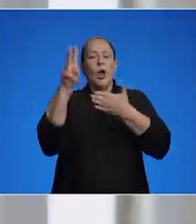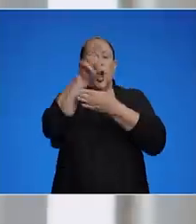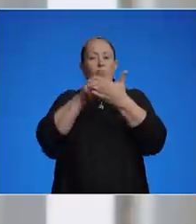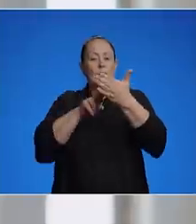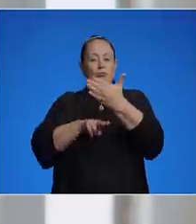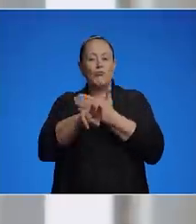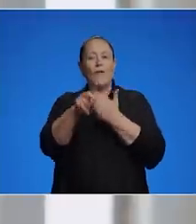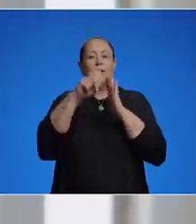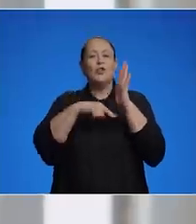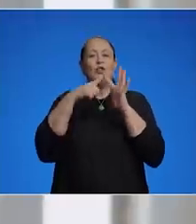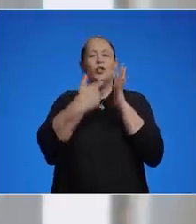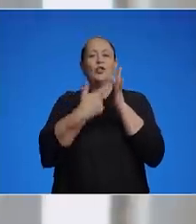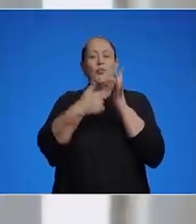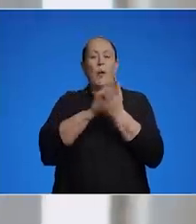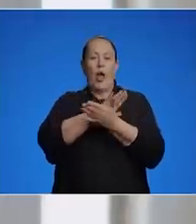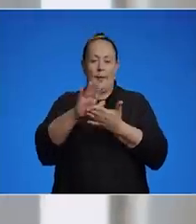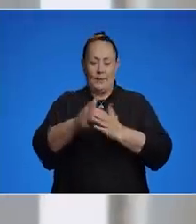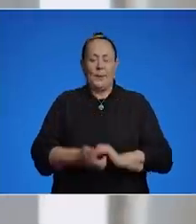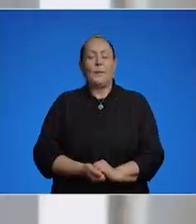A reading from the prophet Jeremiah.